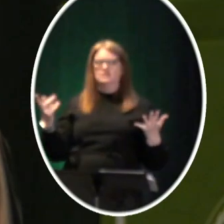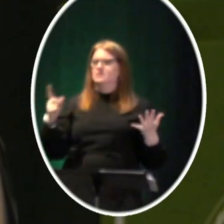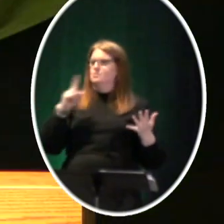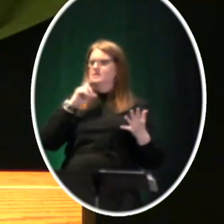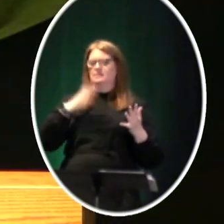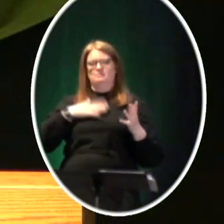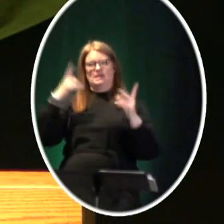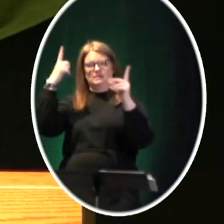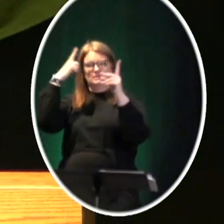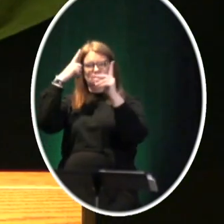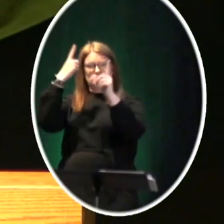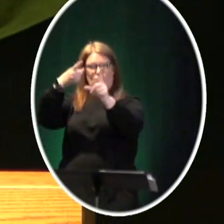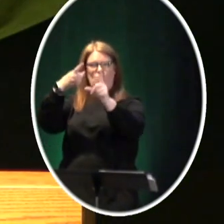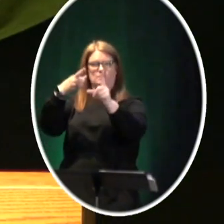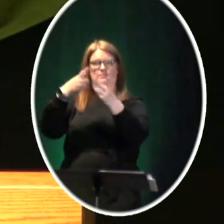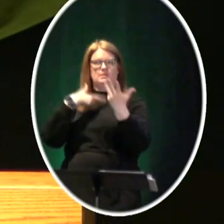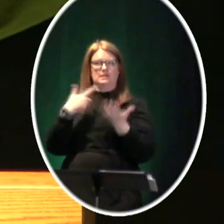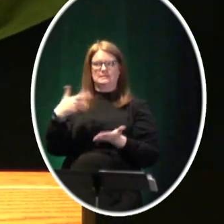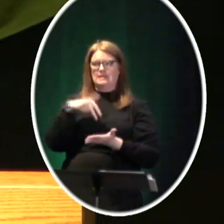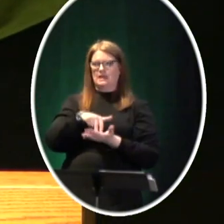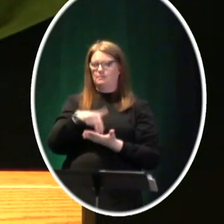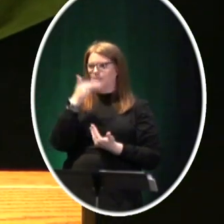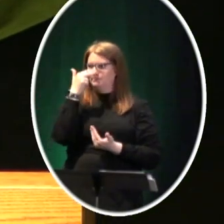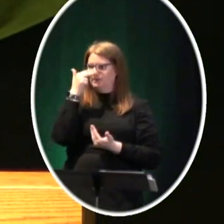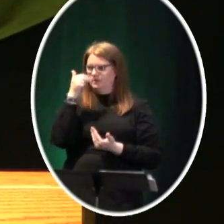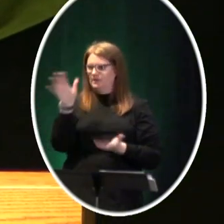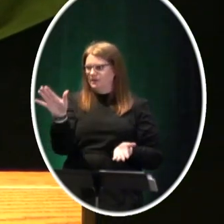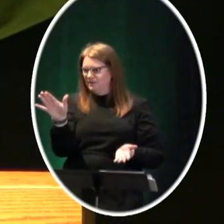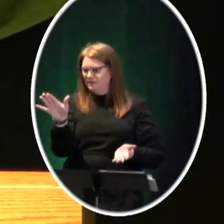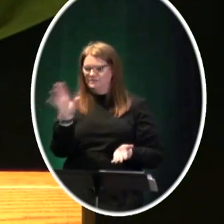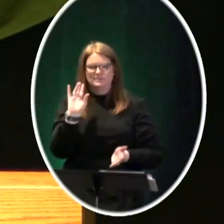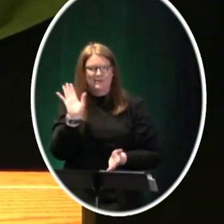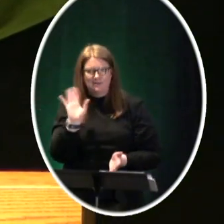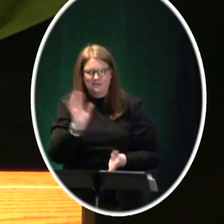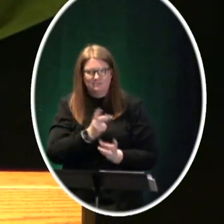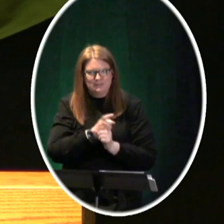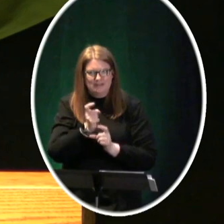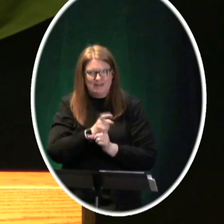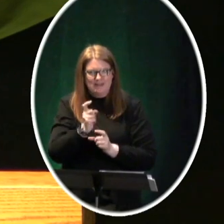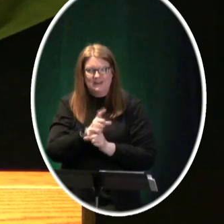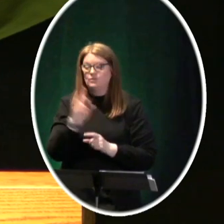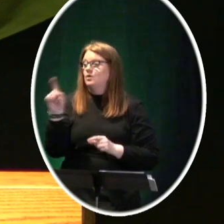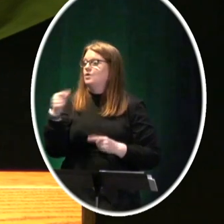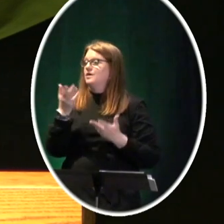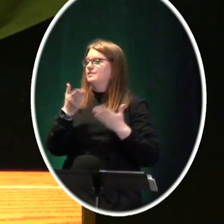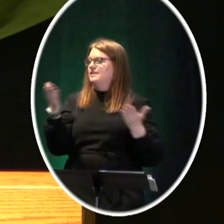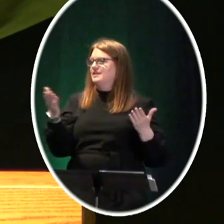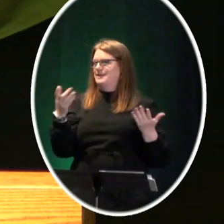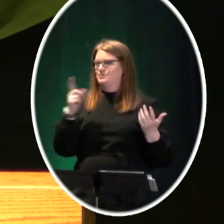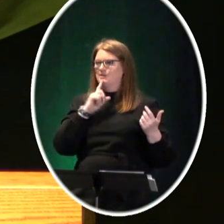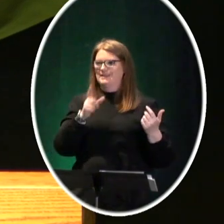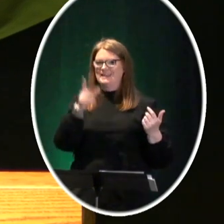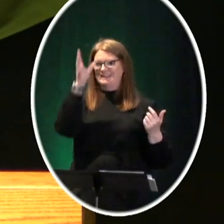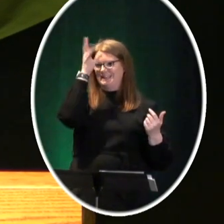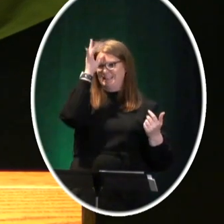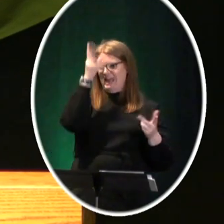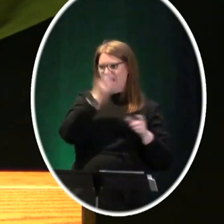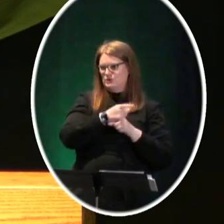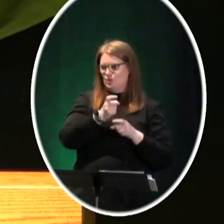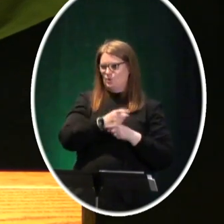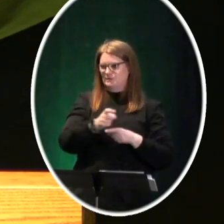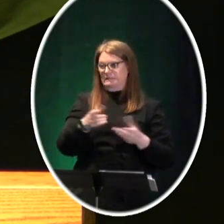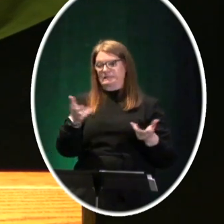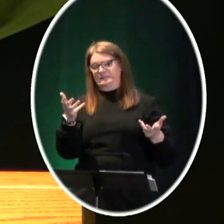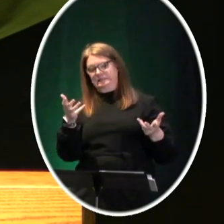being a stand-up comedian. Don't worry, I'm only joking. The only thing I have are dad jokes, and we know how well those go